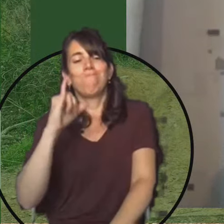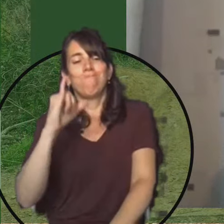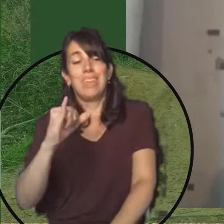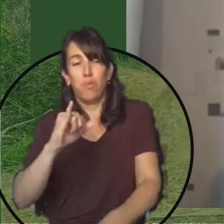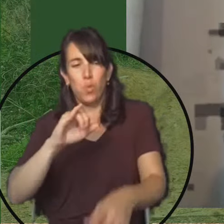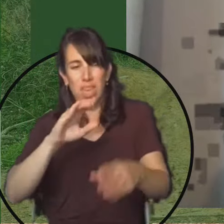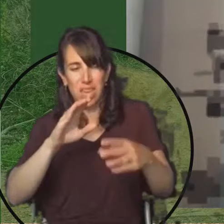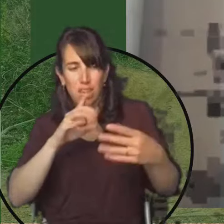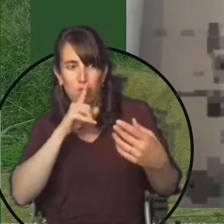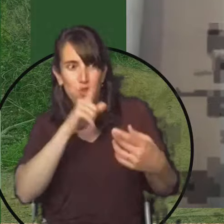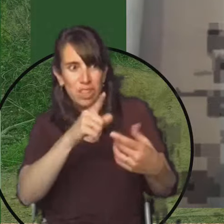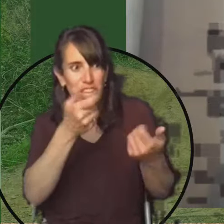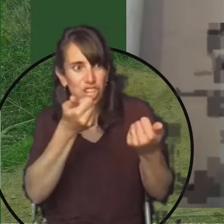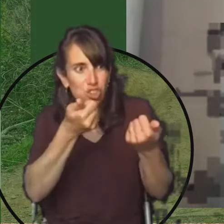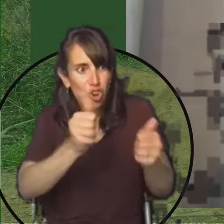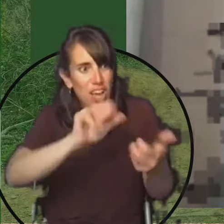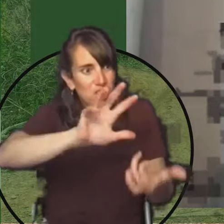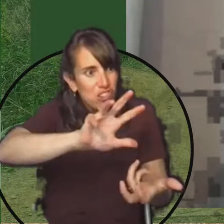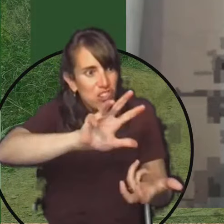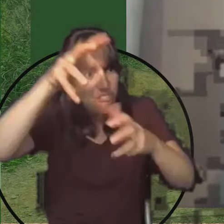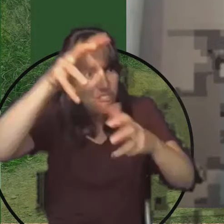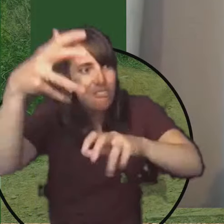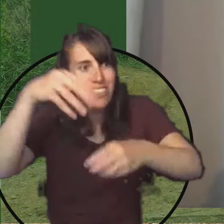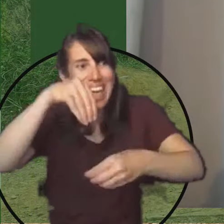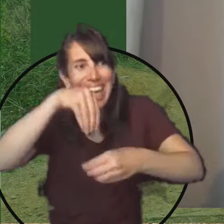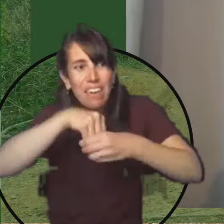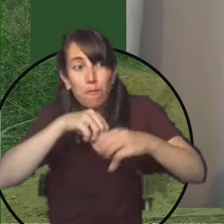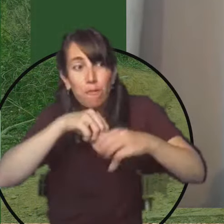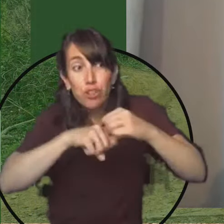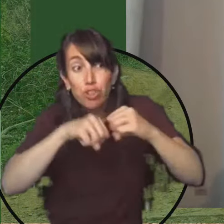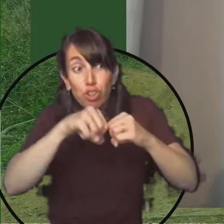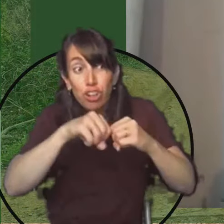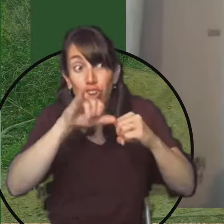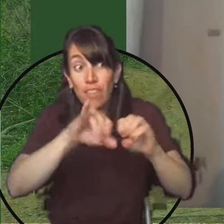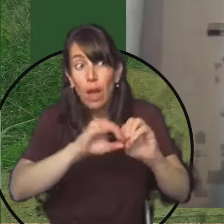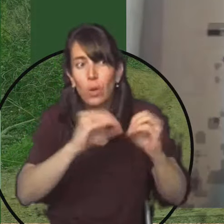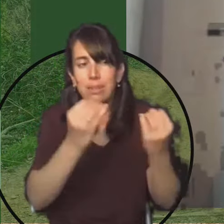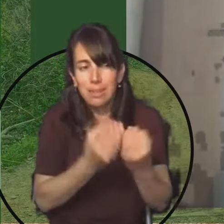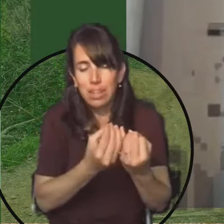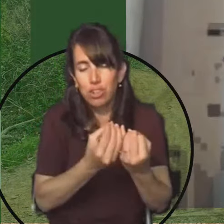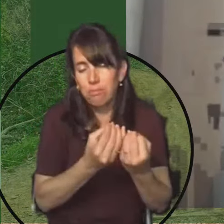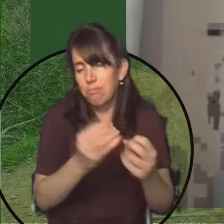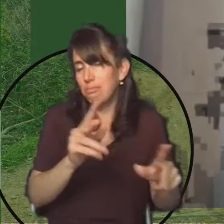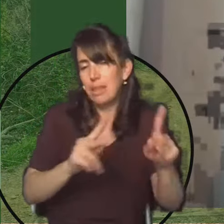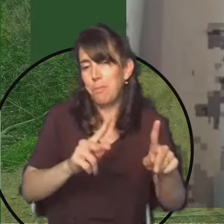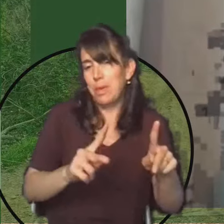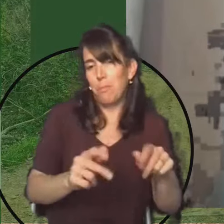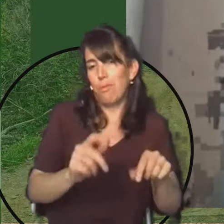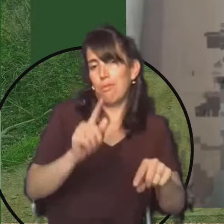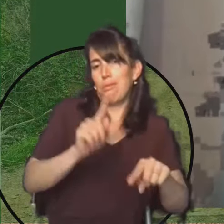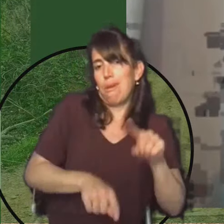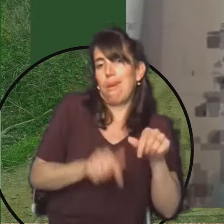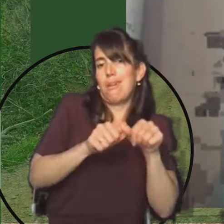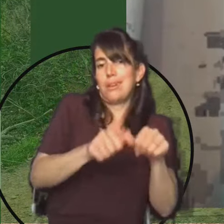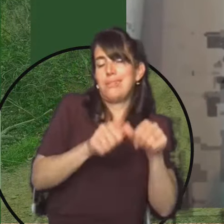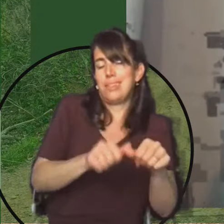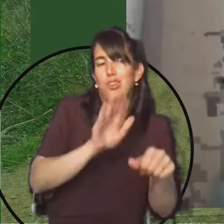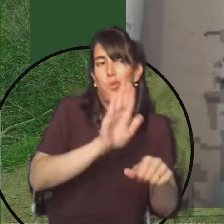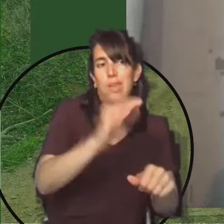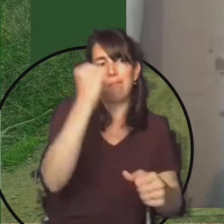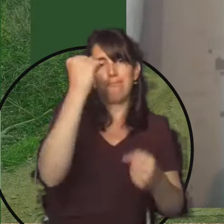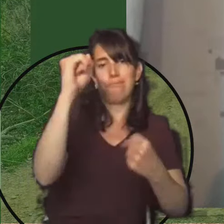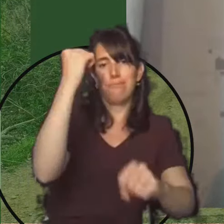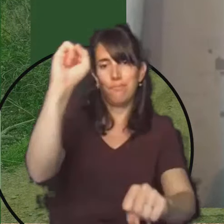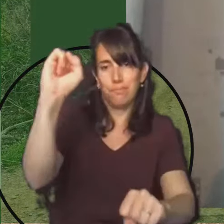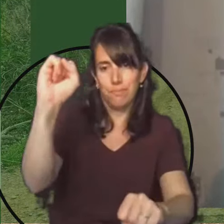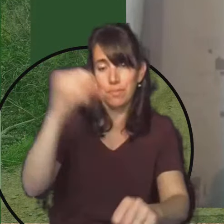is targeting the movement itself. And that's part of the reason why this struggle continues, because not only do we understand that Cop City must not be